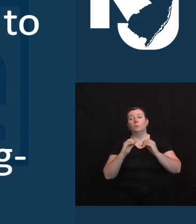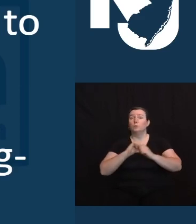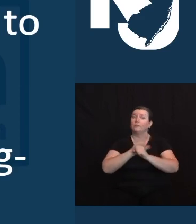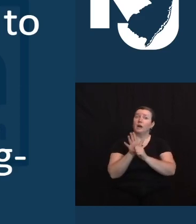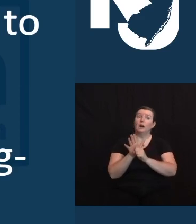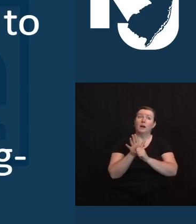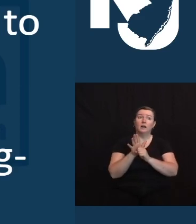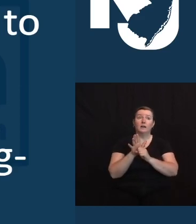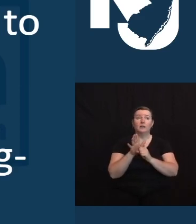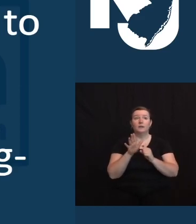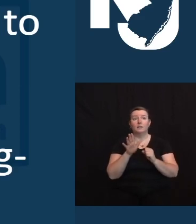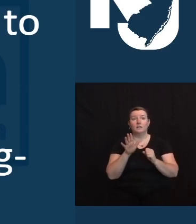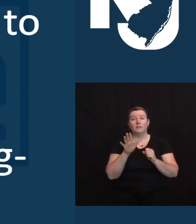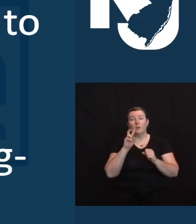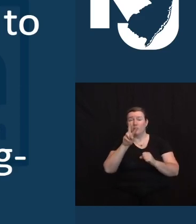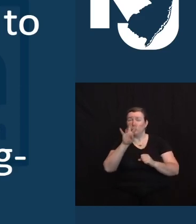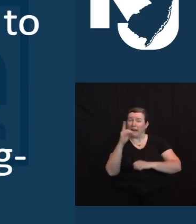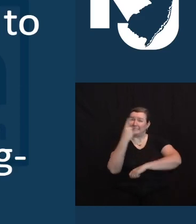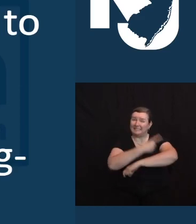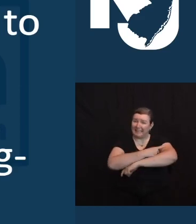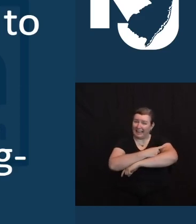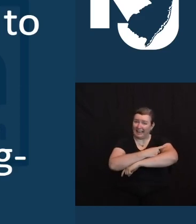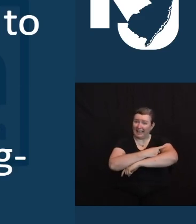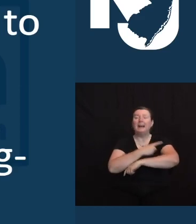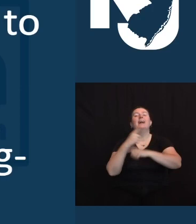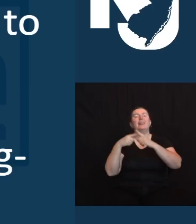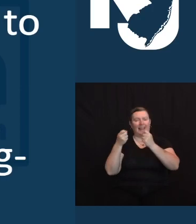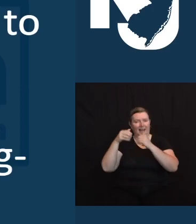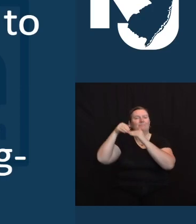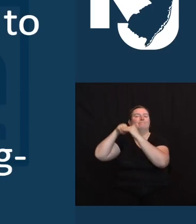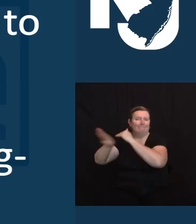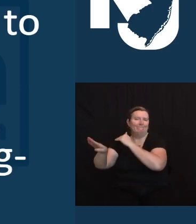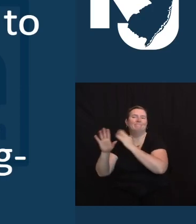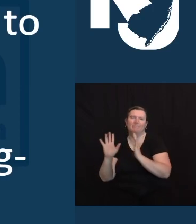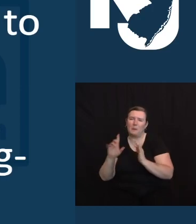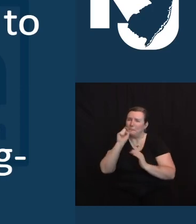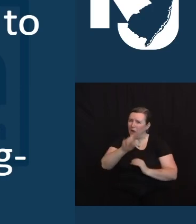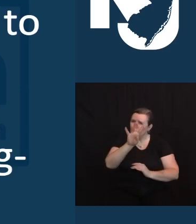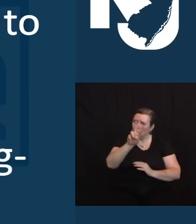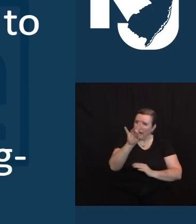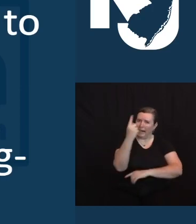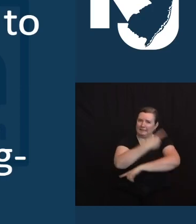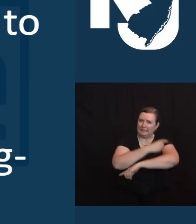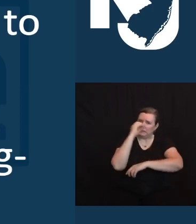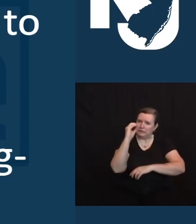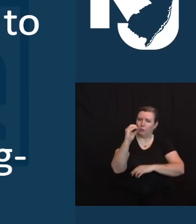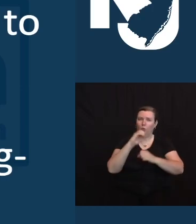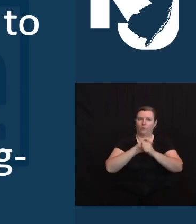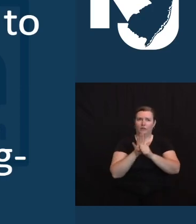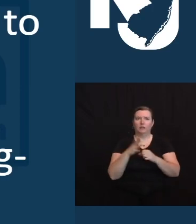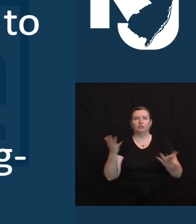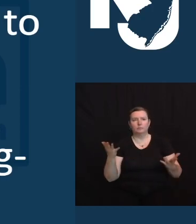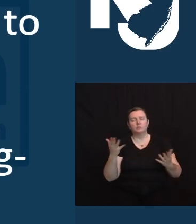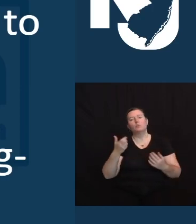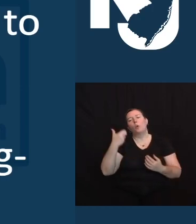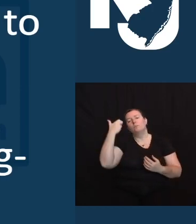28-day period. All visitors will be screened for symptoms, will follow all infection control